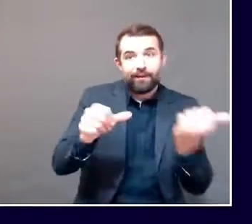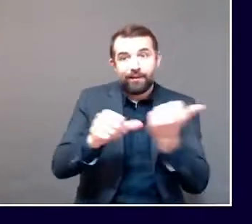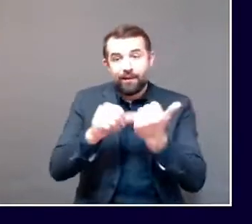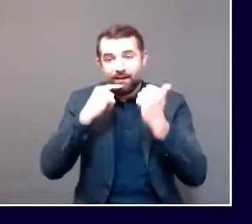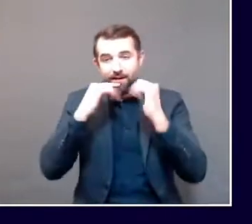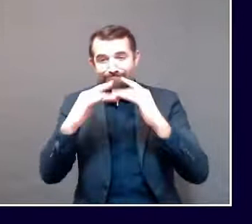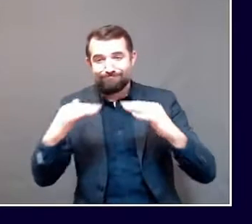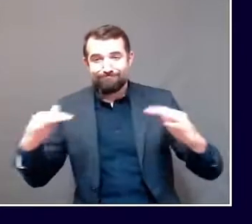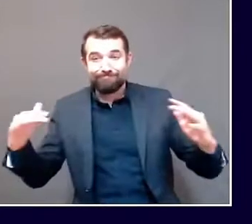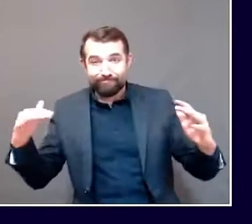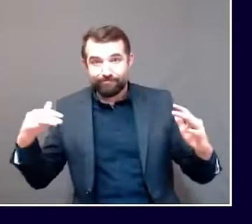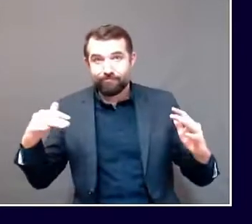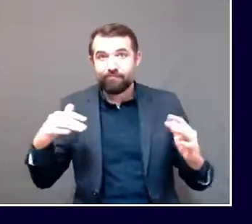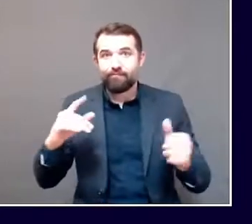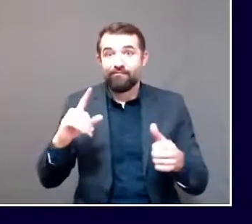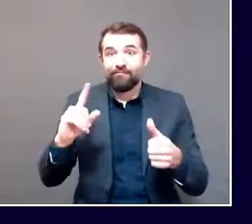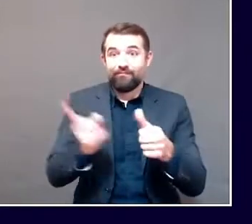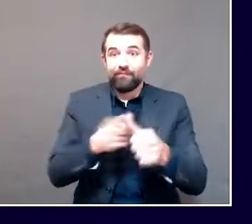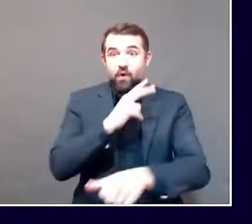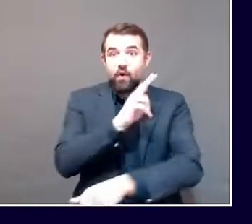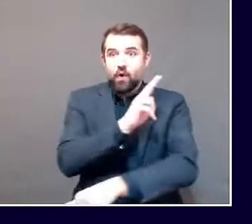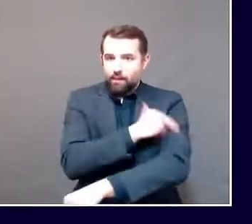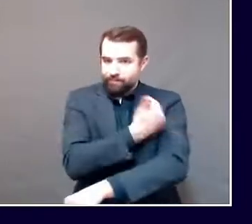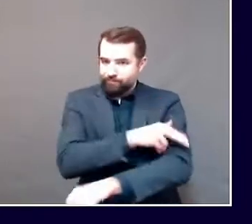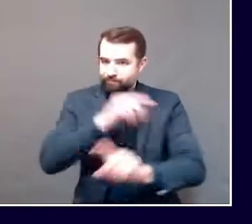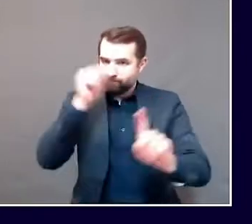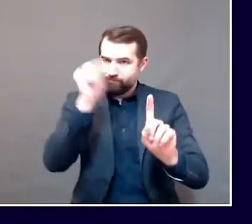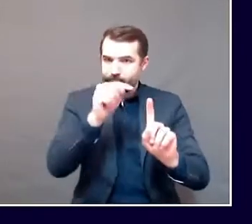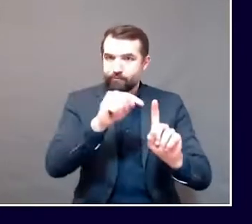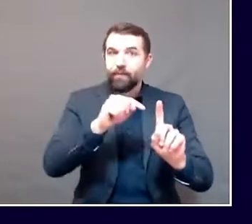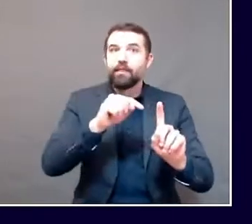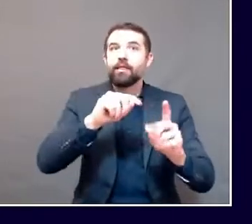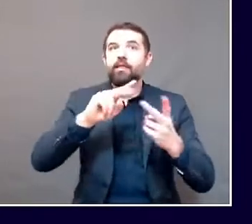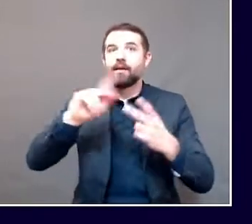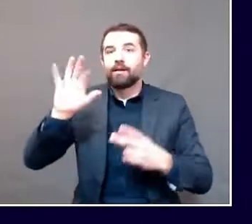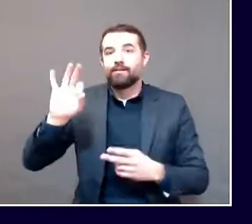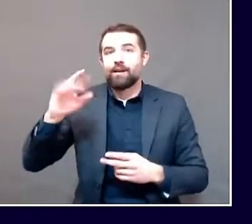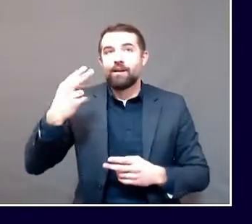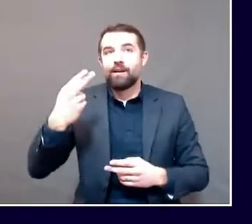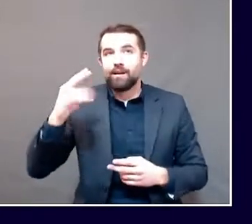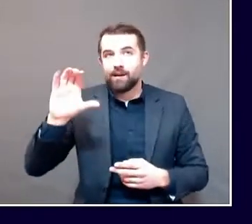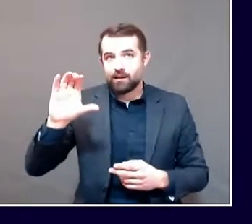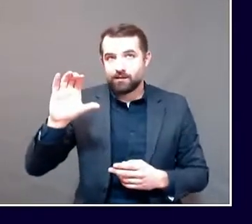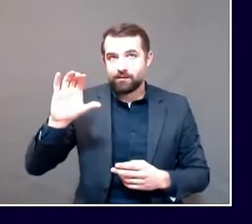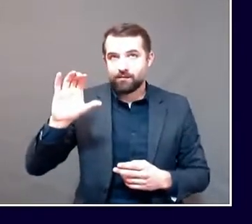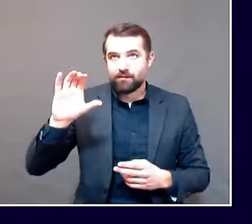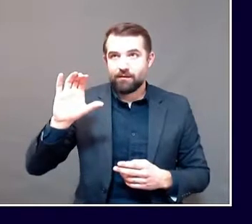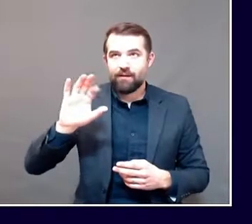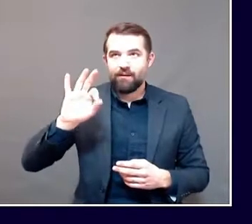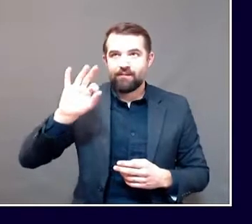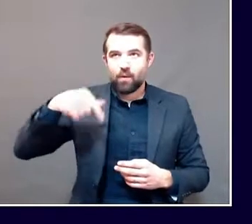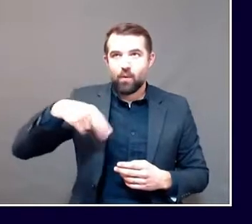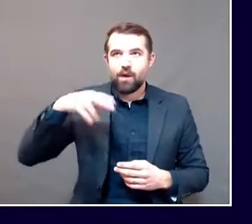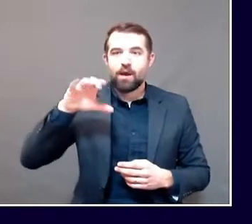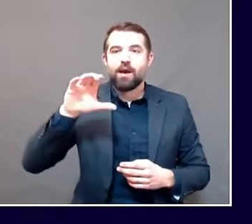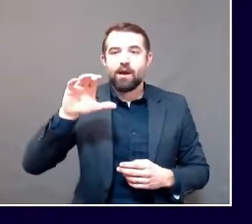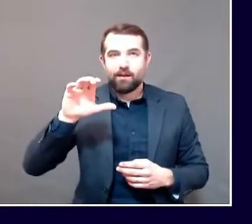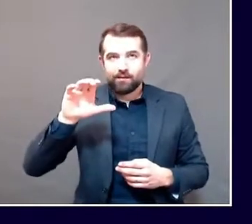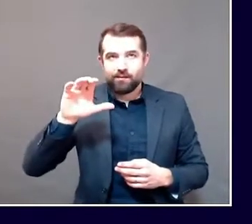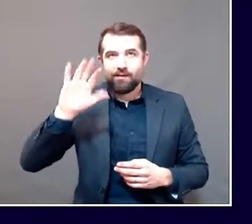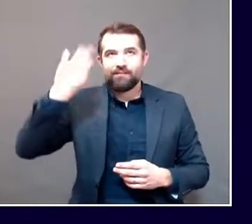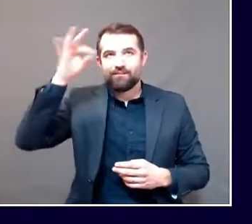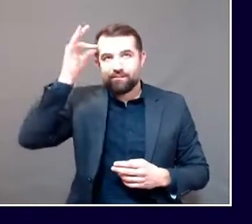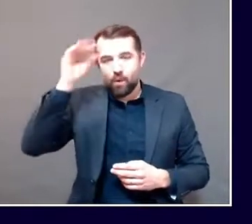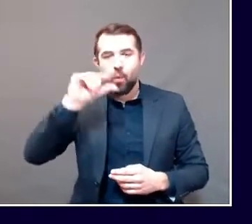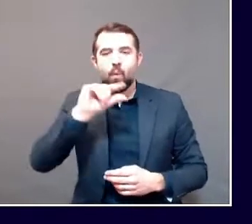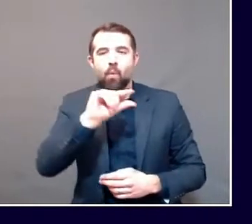now FQHCs, federally qualified healthcare centers across the state, are themselves able to offer a vaccine